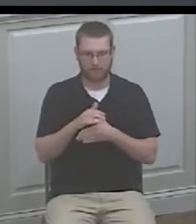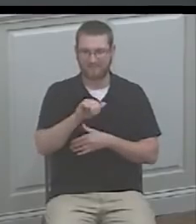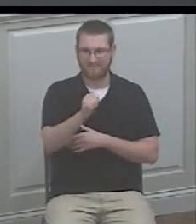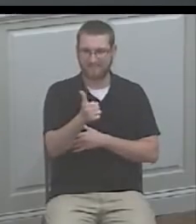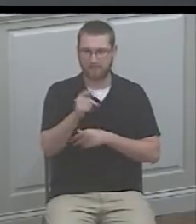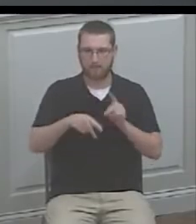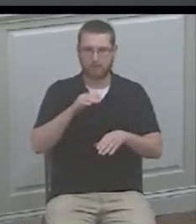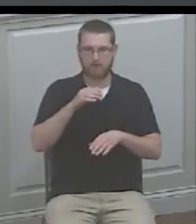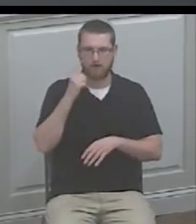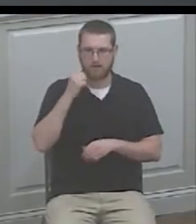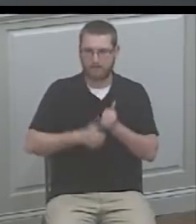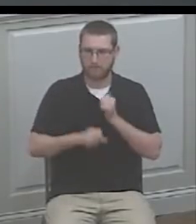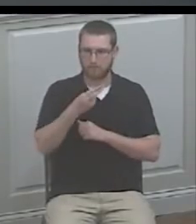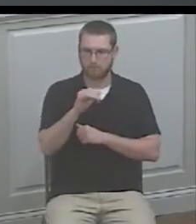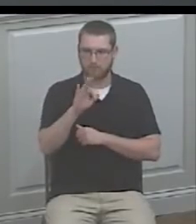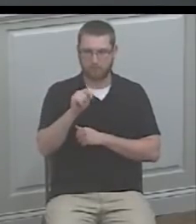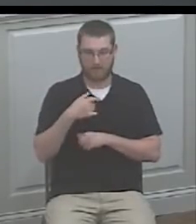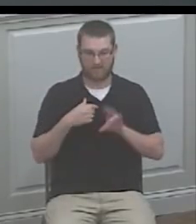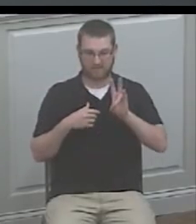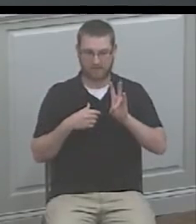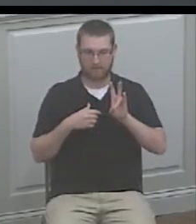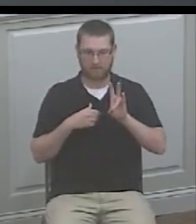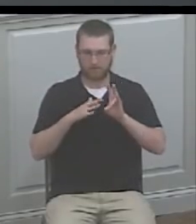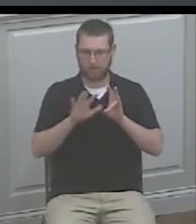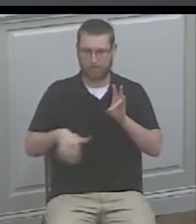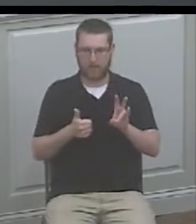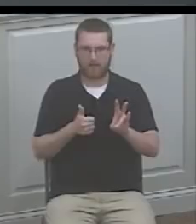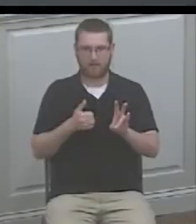personnel per shift. With our current staffing at seven, we are already